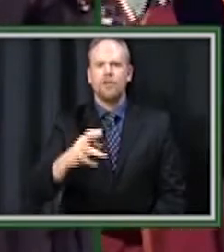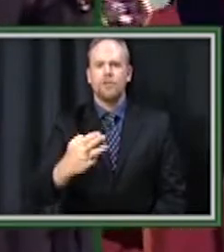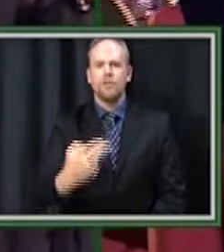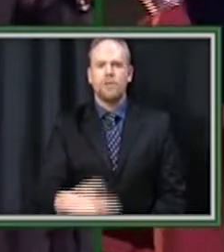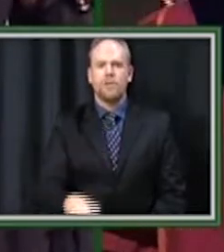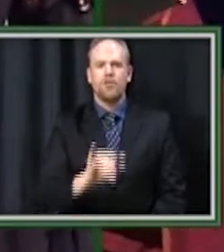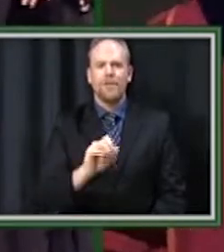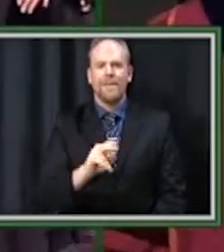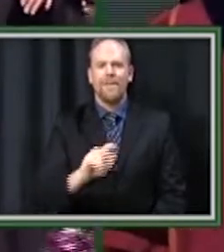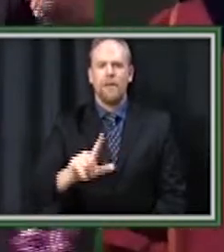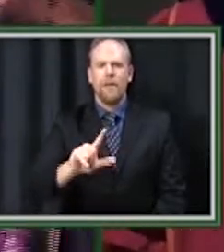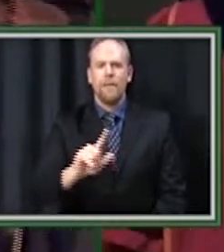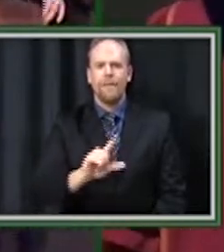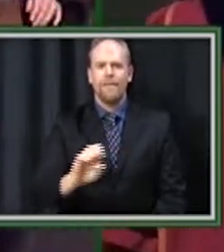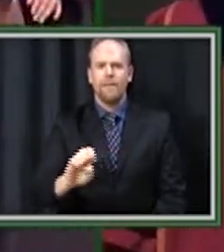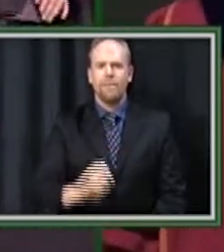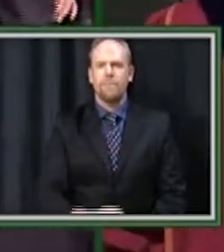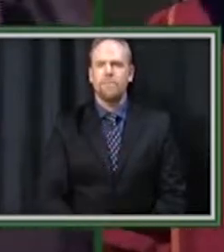Janelle Lee.